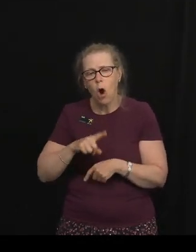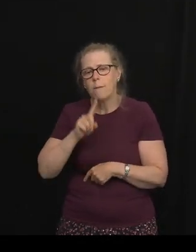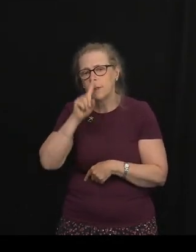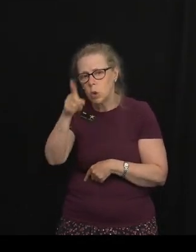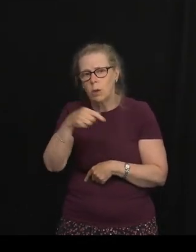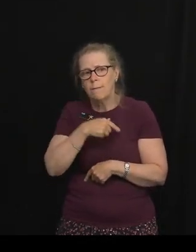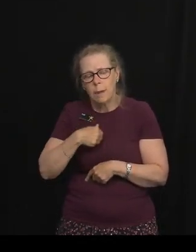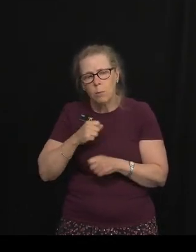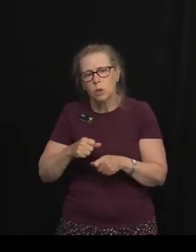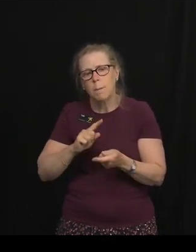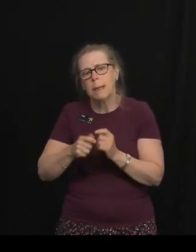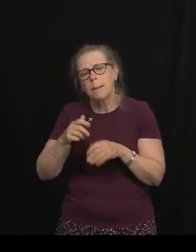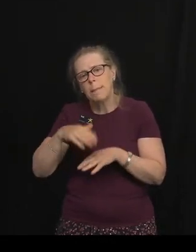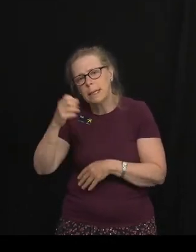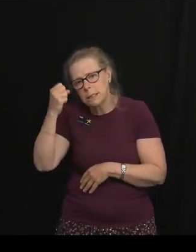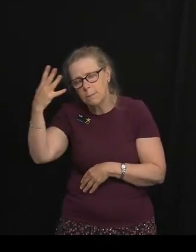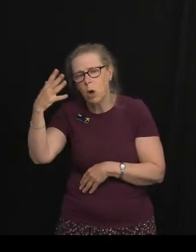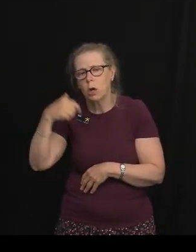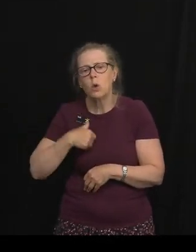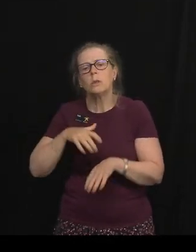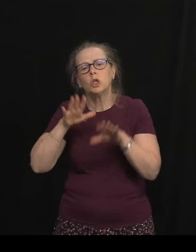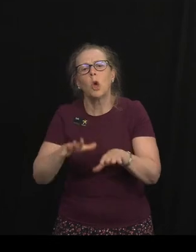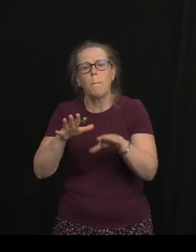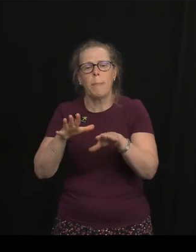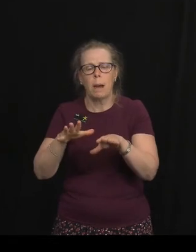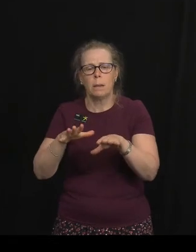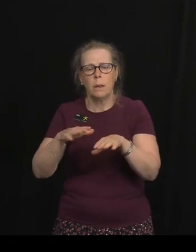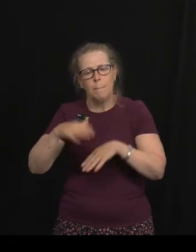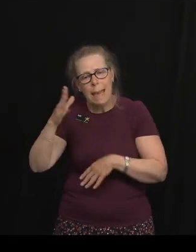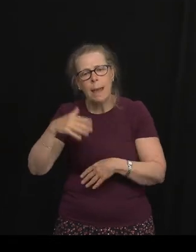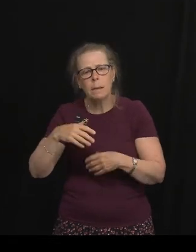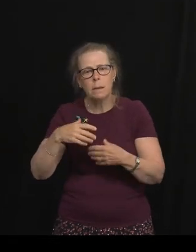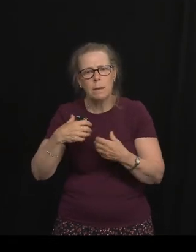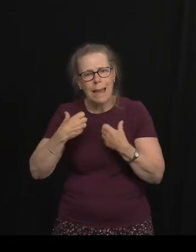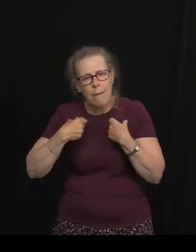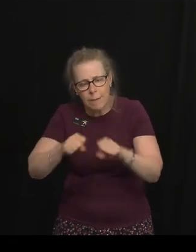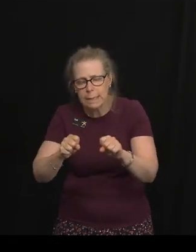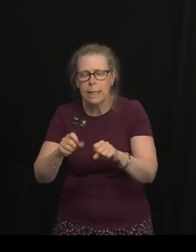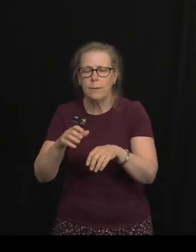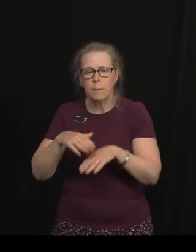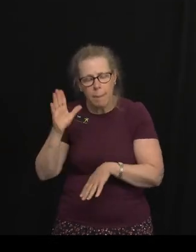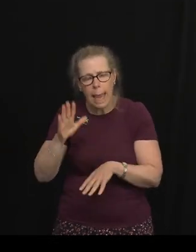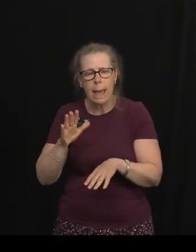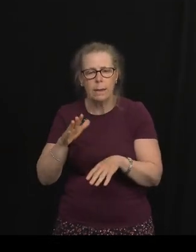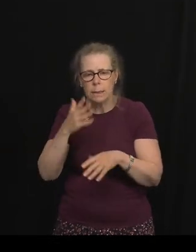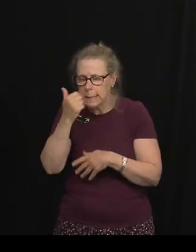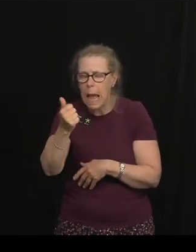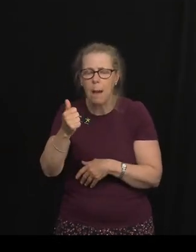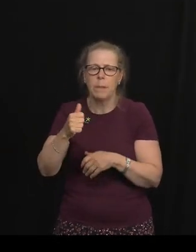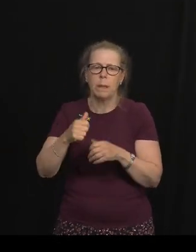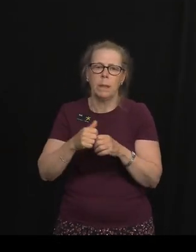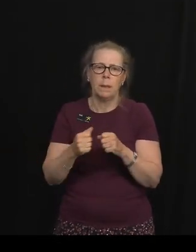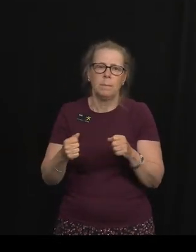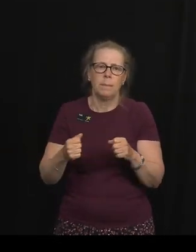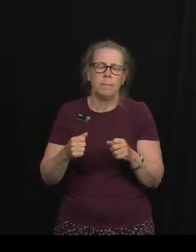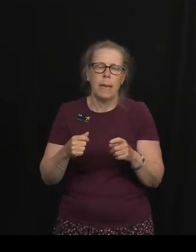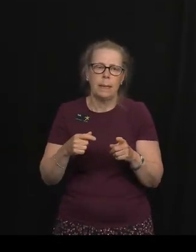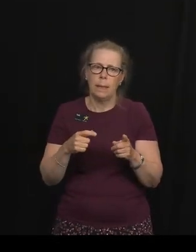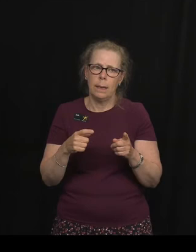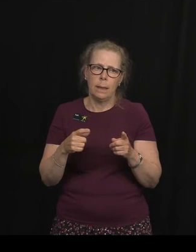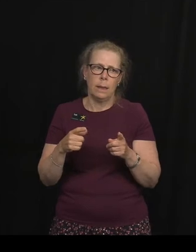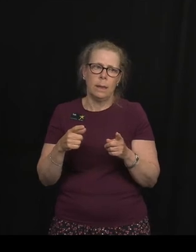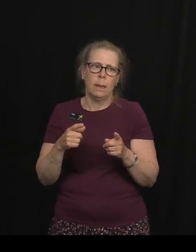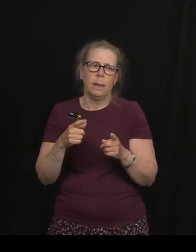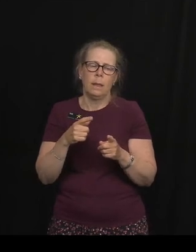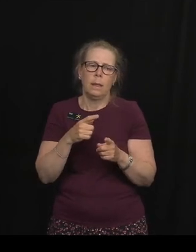more effective to stop it. More quicker, more cheaper and more effectively. But to say that the other priorities we don't care about, that's why I'm